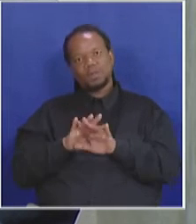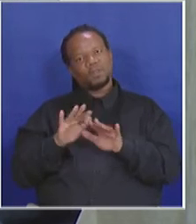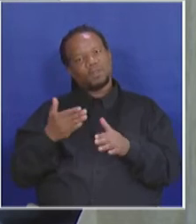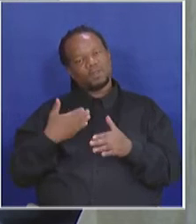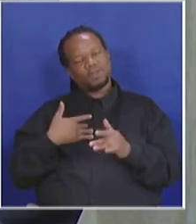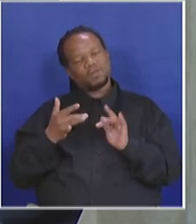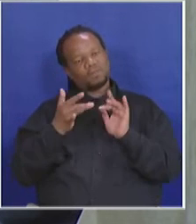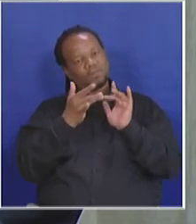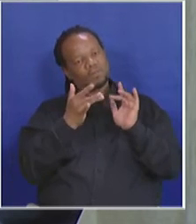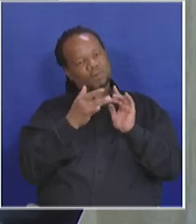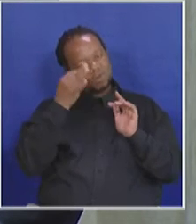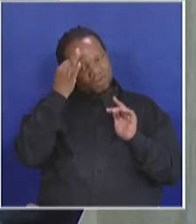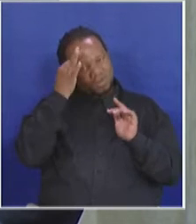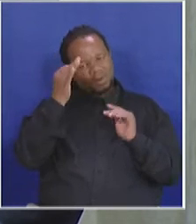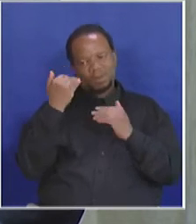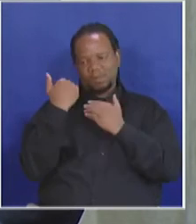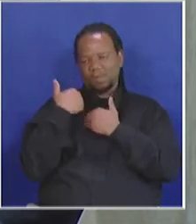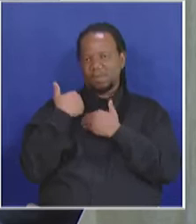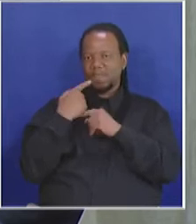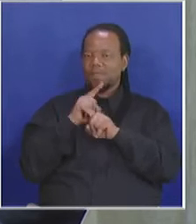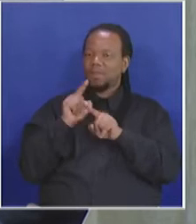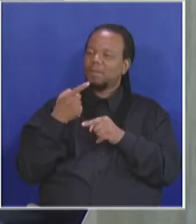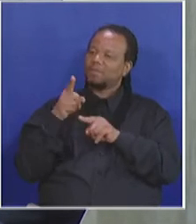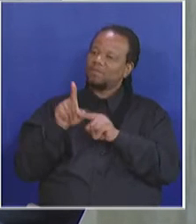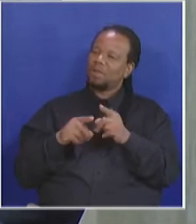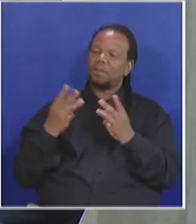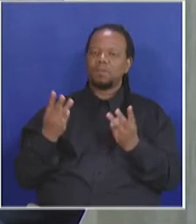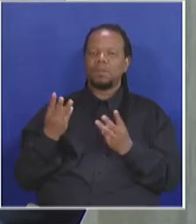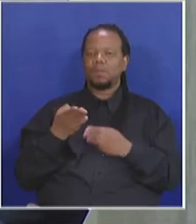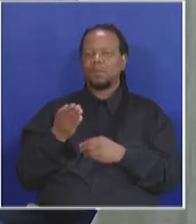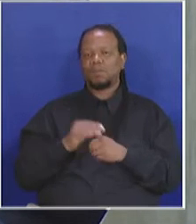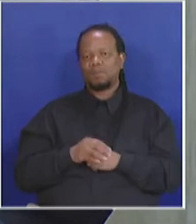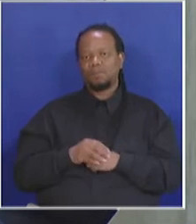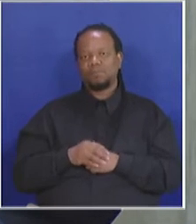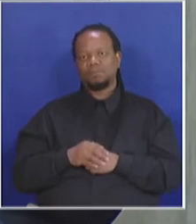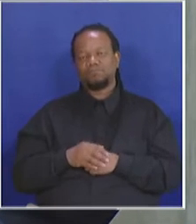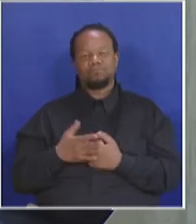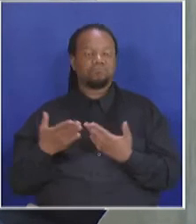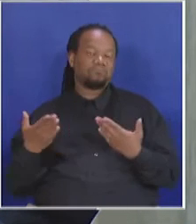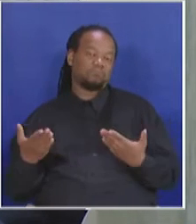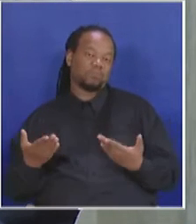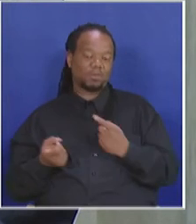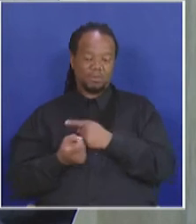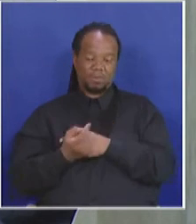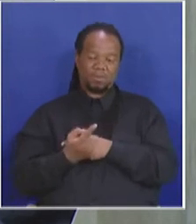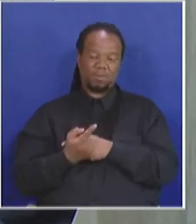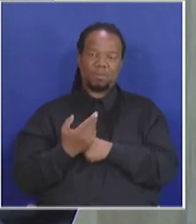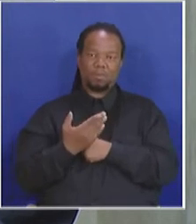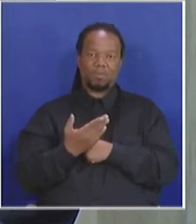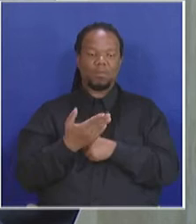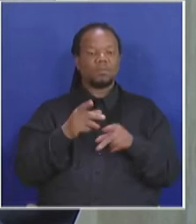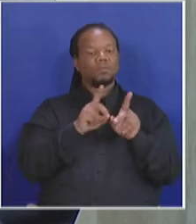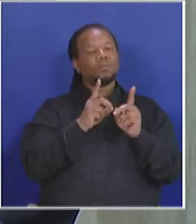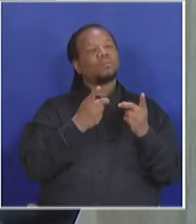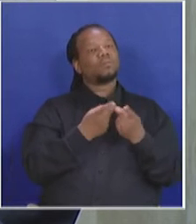which are entrusted with sanitation, and they must not fail the people of Ulundi. What is ironical, Honorable Chairperson, is that the Department of Water